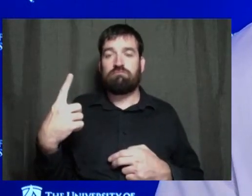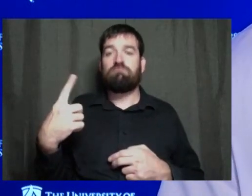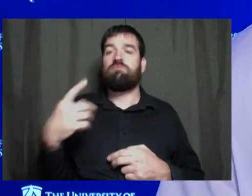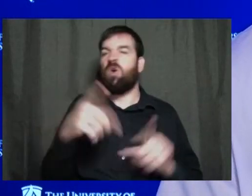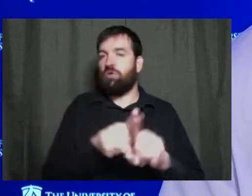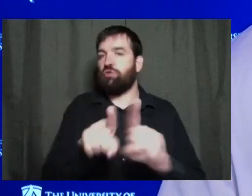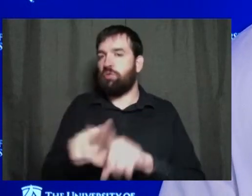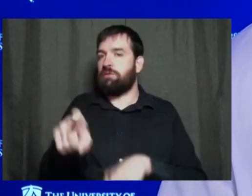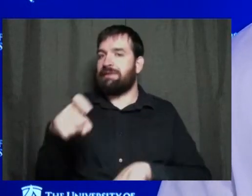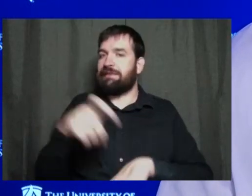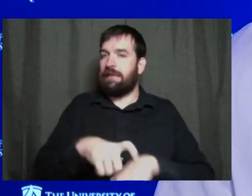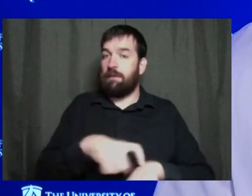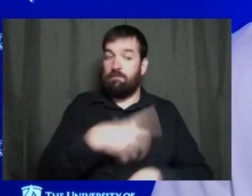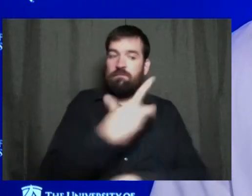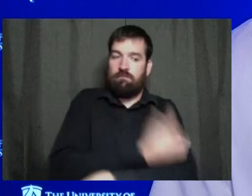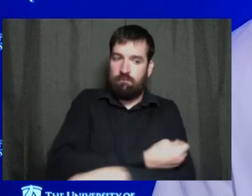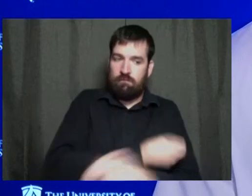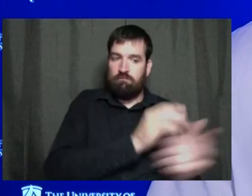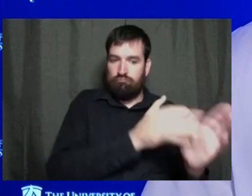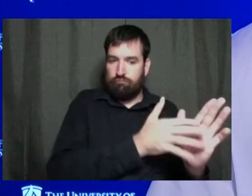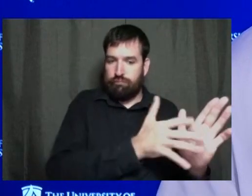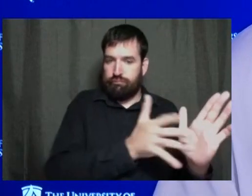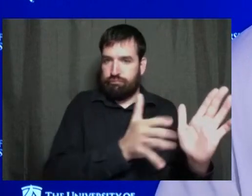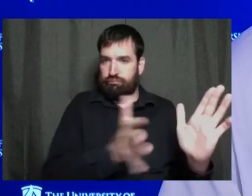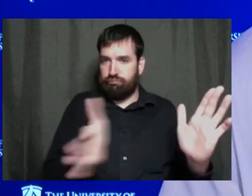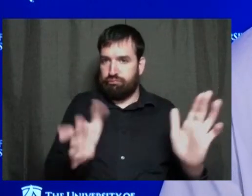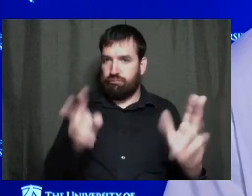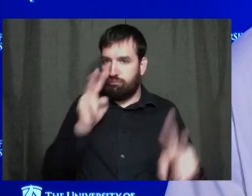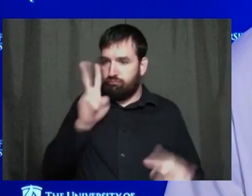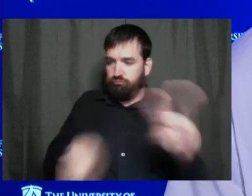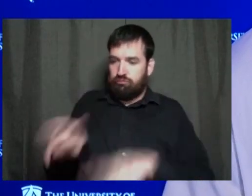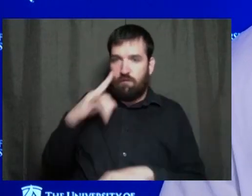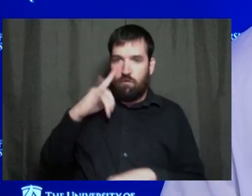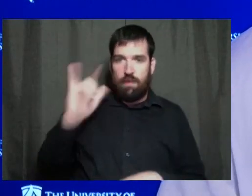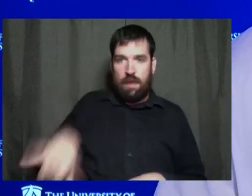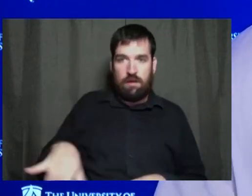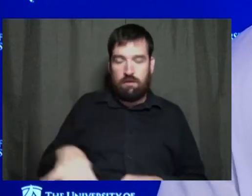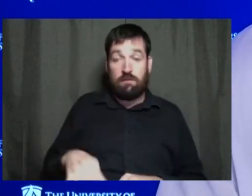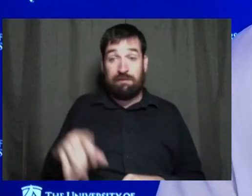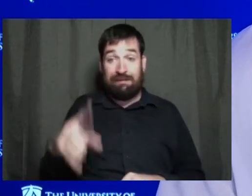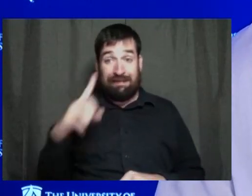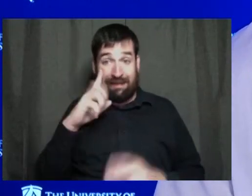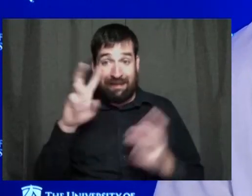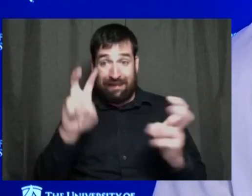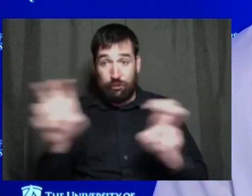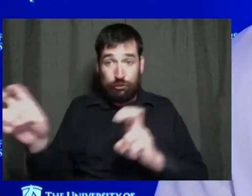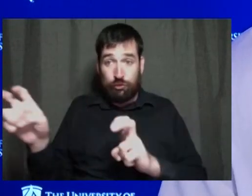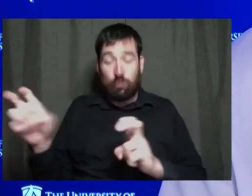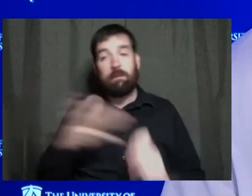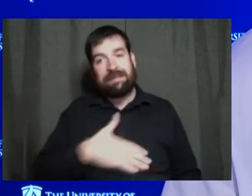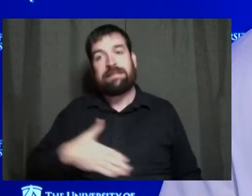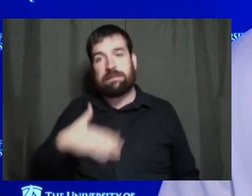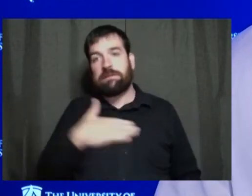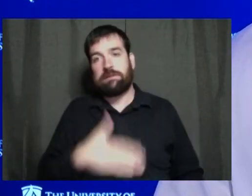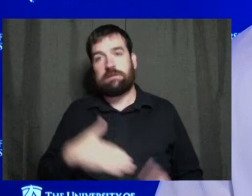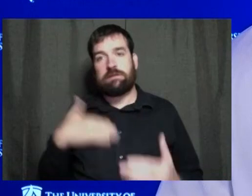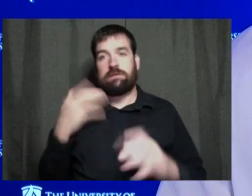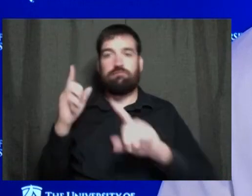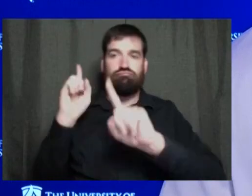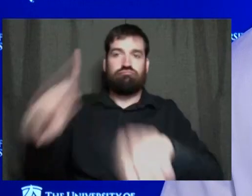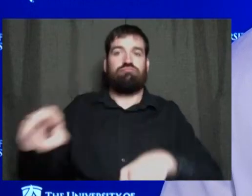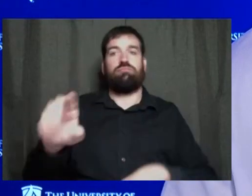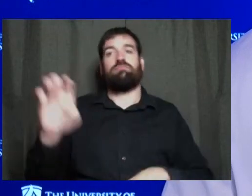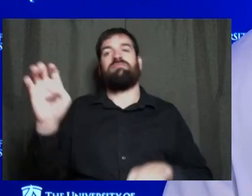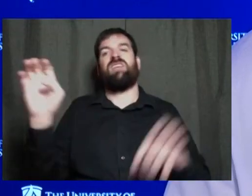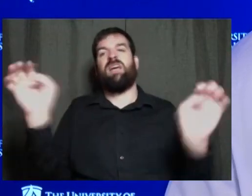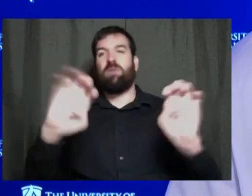after getting the vaccine, to watch out for that. And then if you do think that there is an issue, please go to the emergency department, get evaluated, because